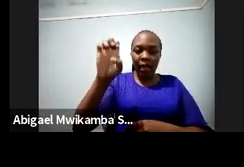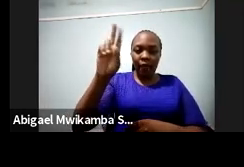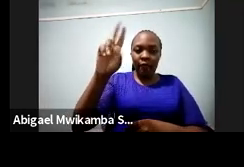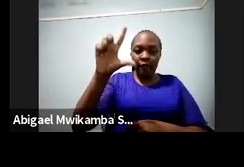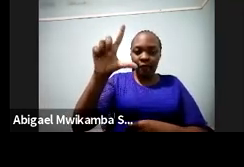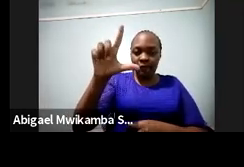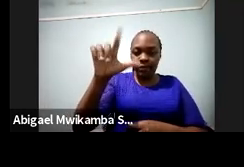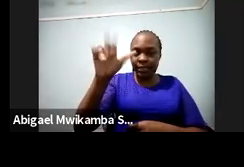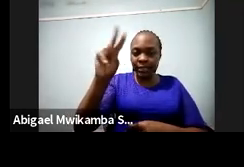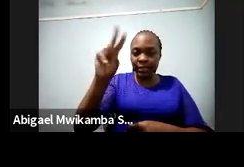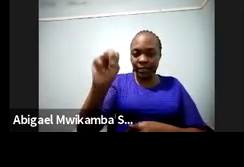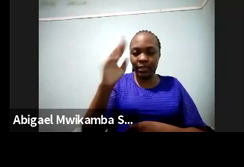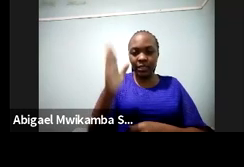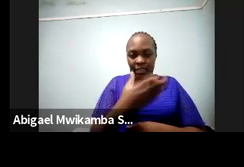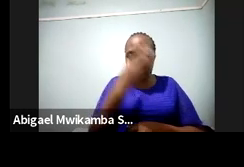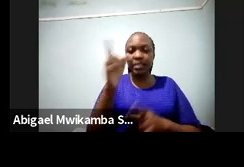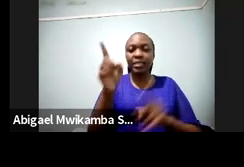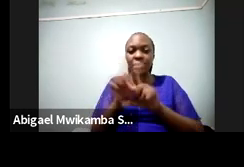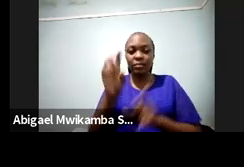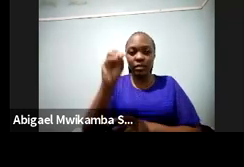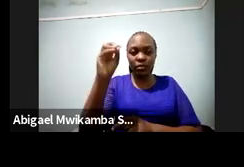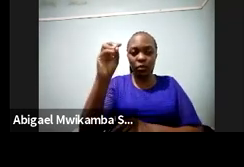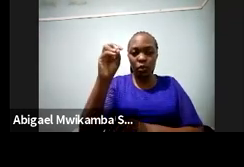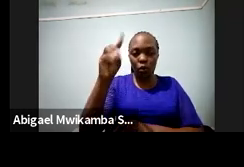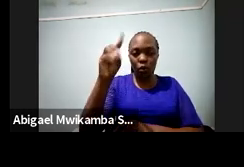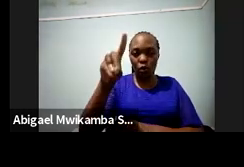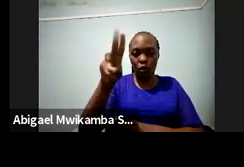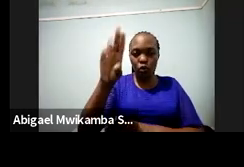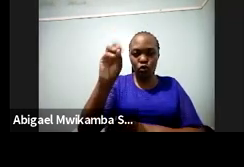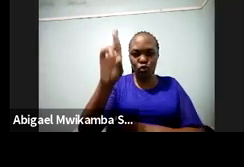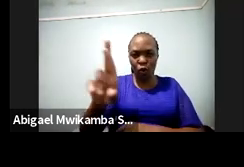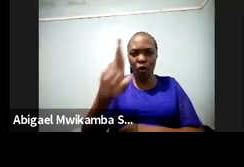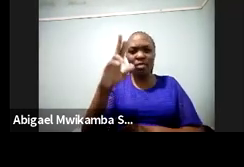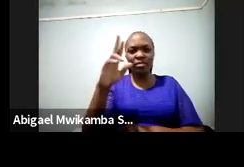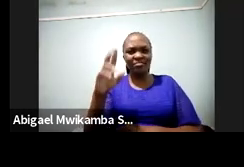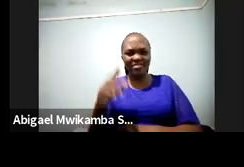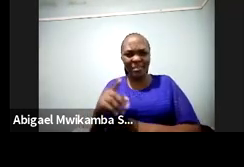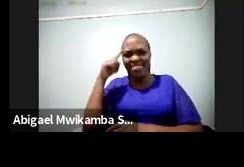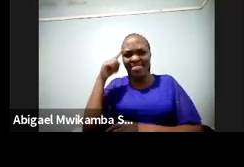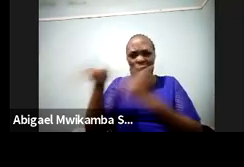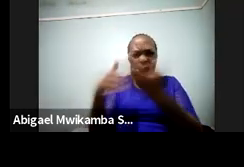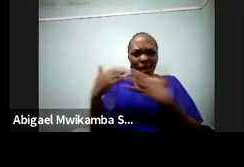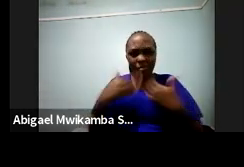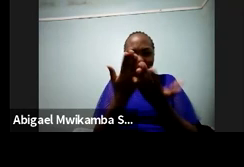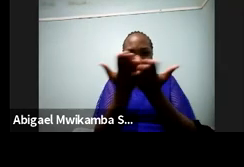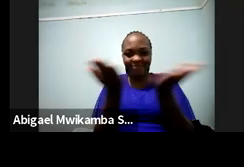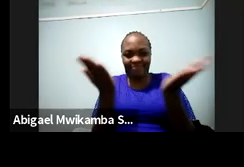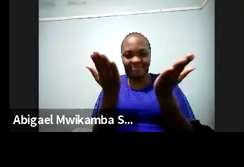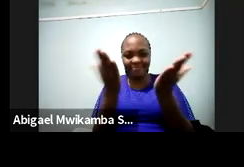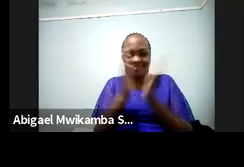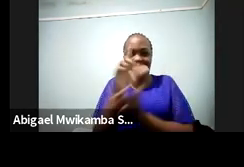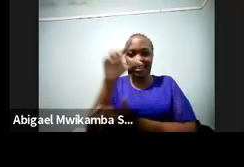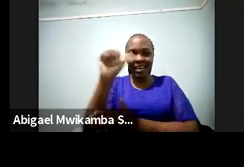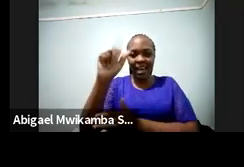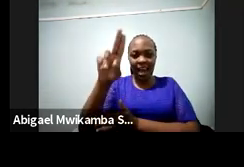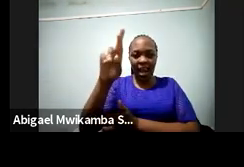Maureen, I can see, it's almost everybody. Lona, Laura, Shady Felix,